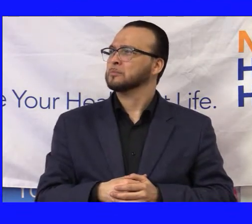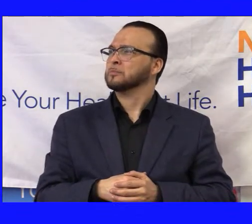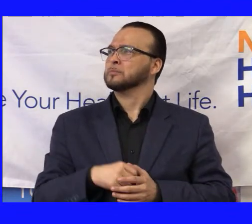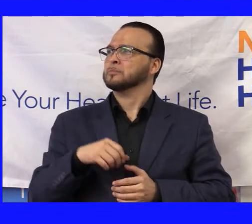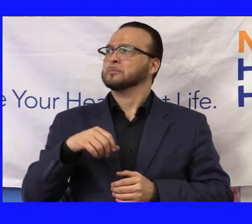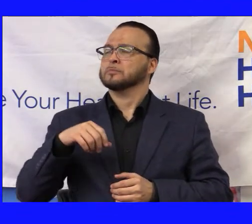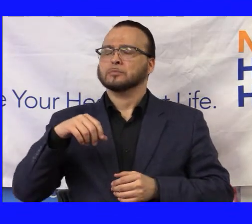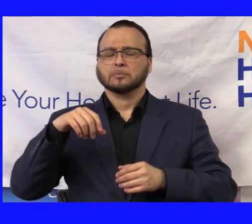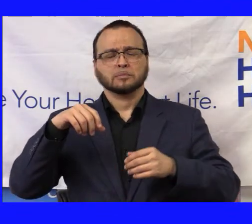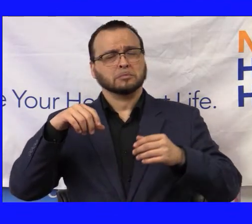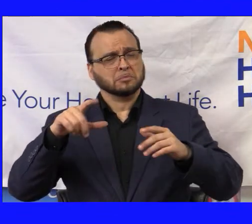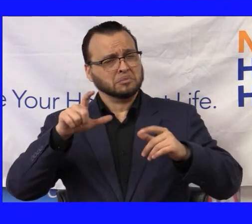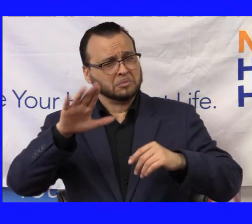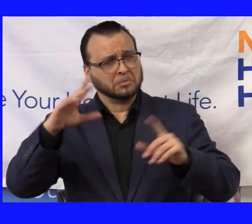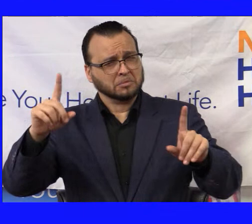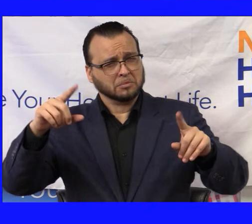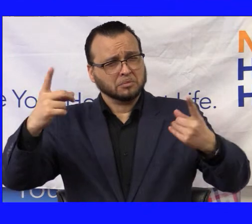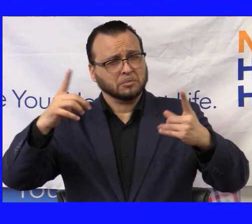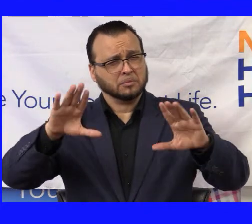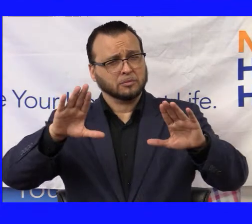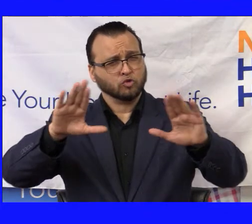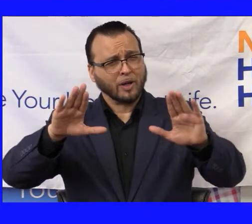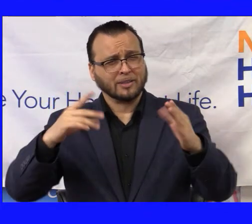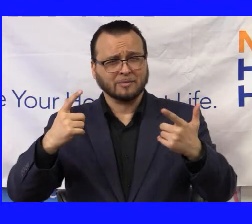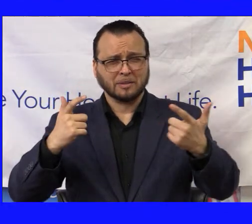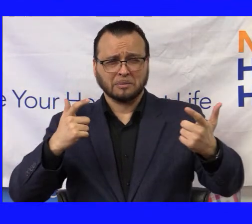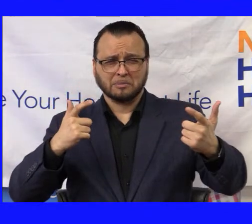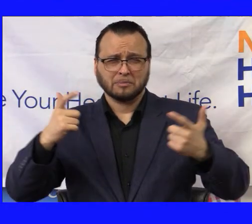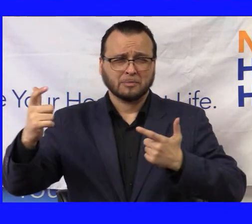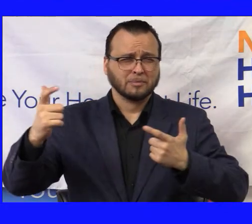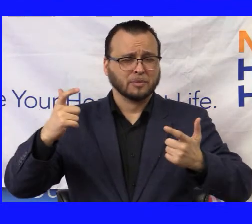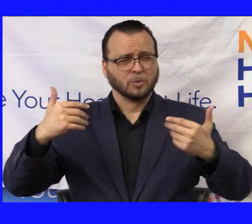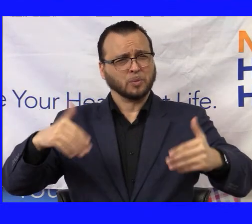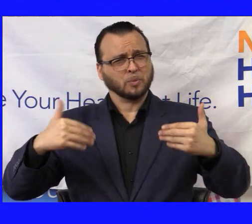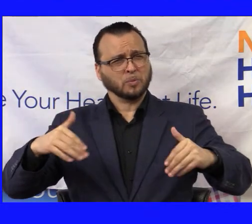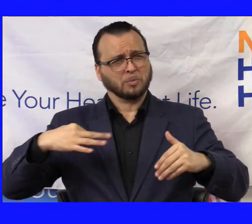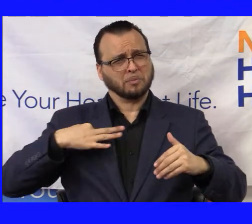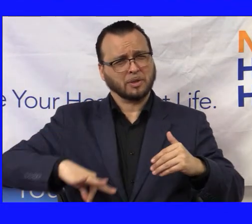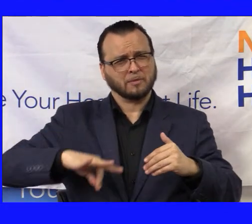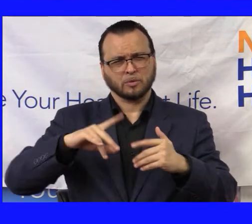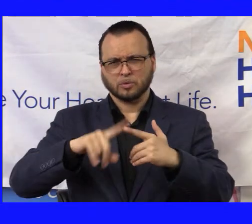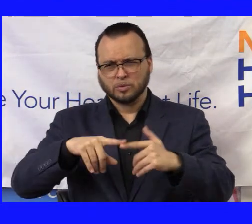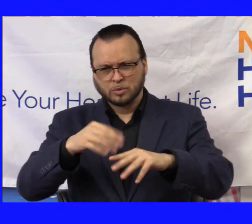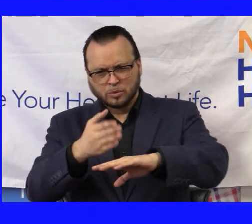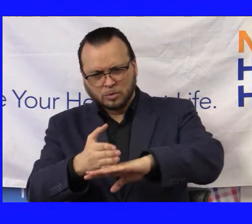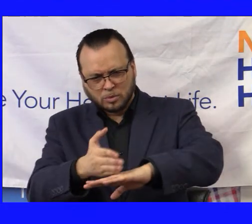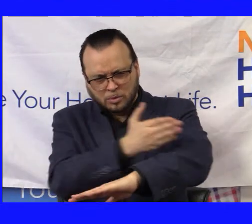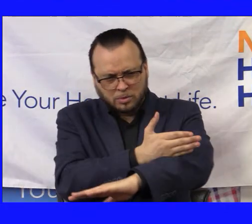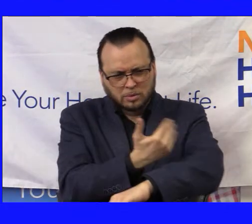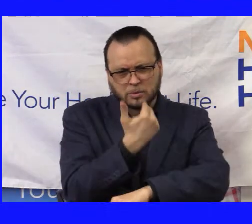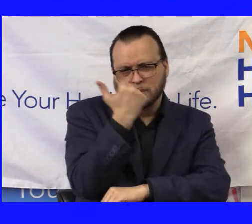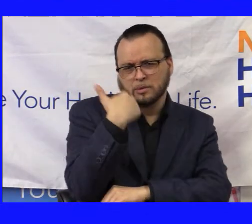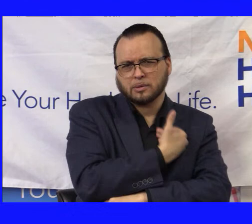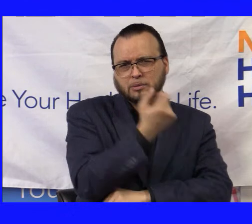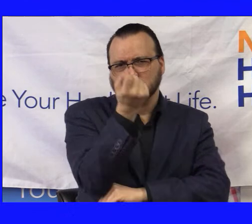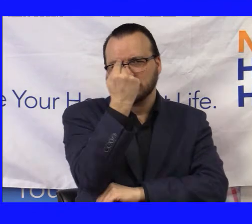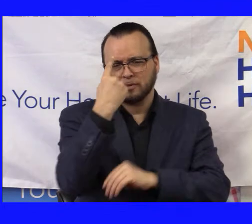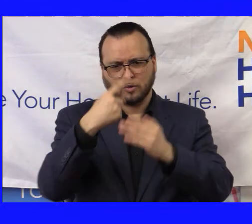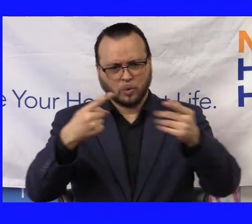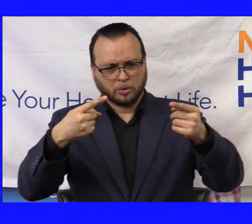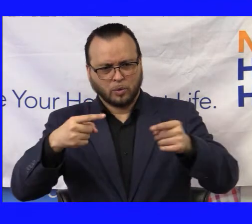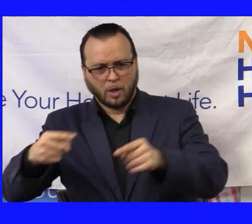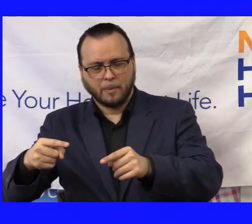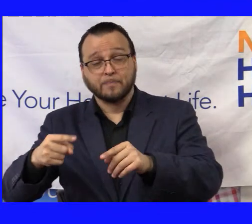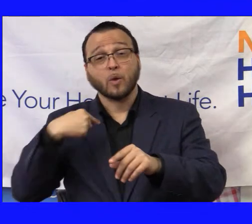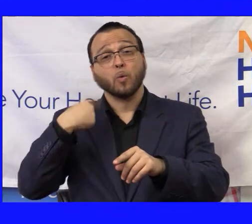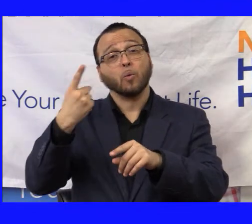and it's been a huge help, obviously, to getting a better understanding of what's happening. Just one quick